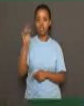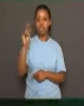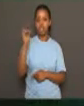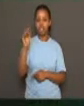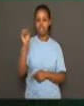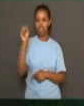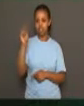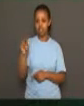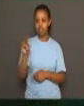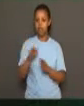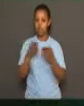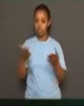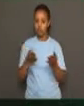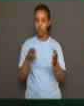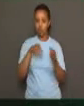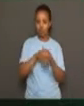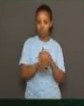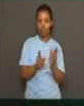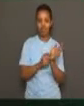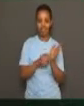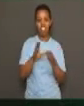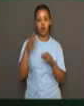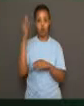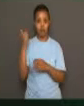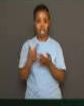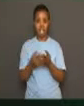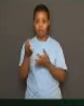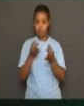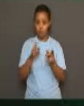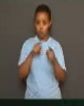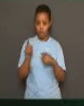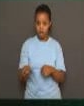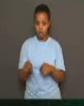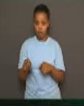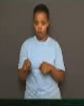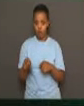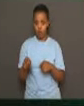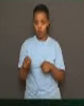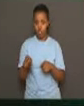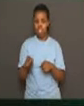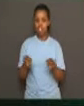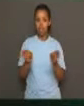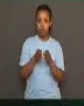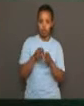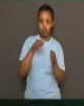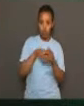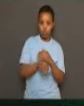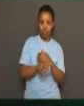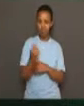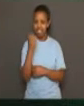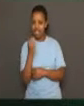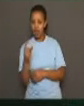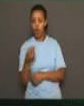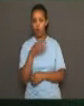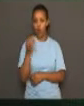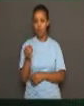book. It states that in a population, it is the stronger or faster